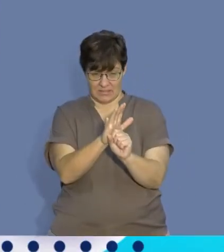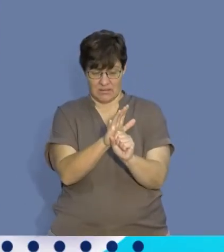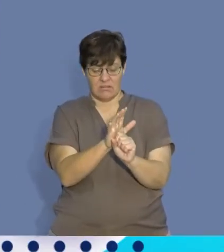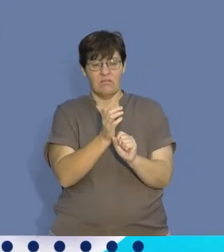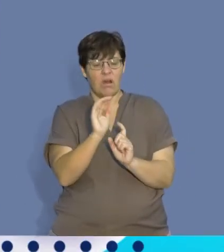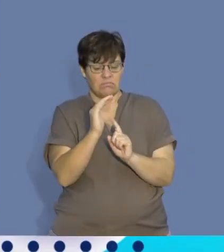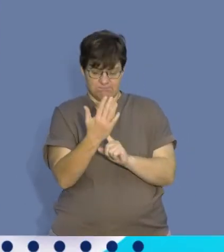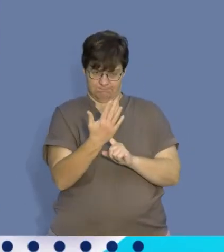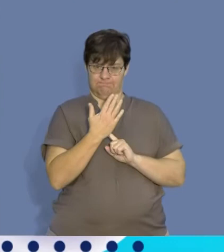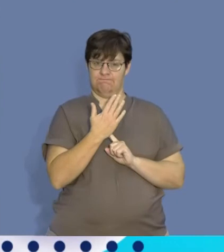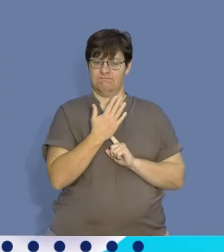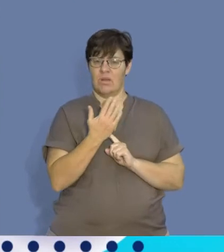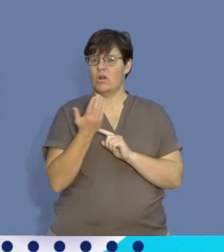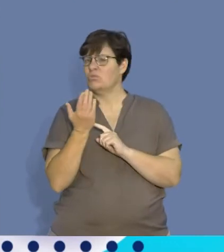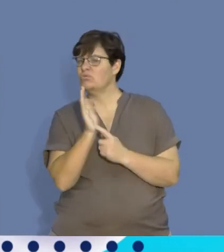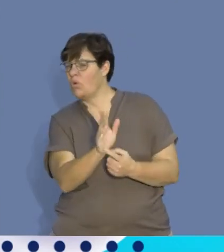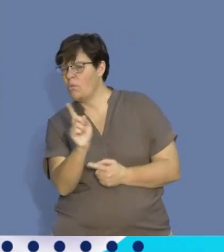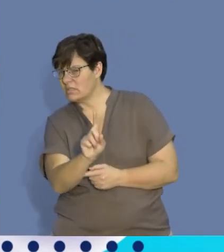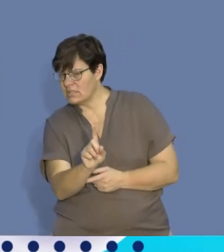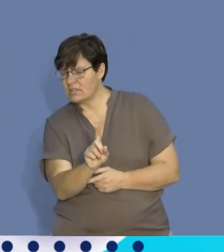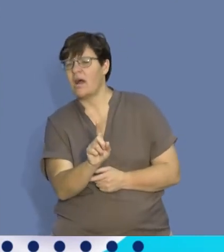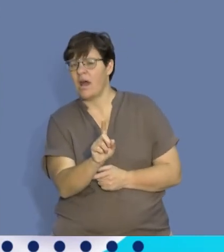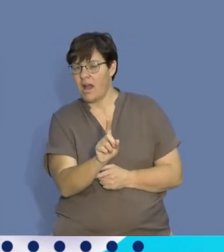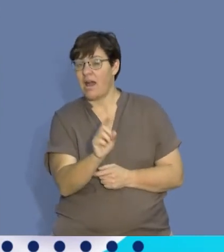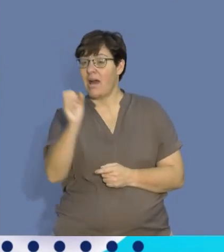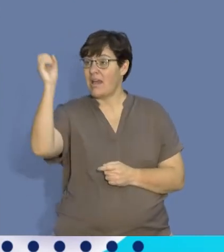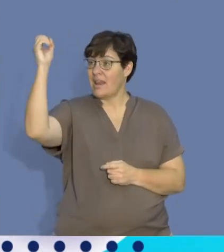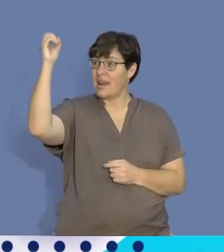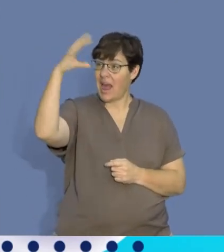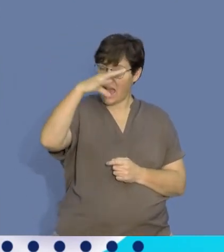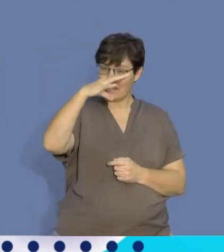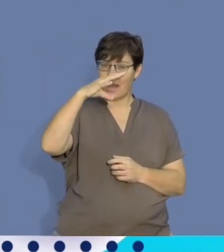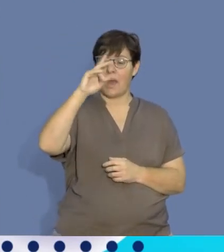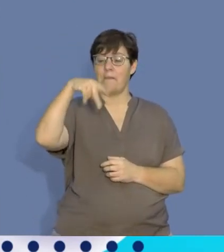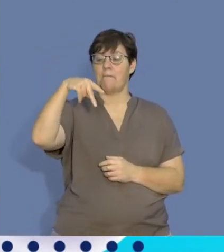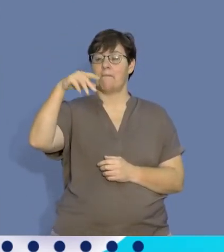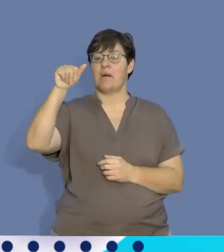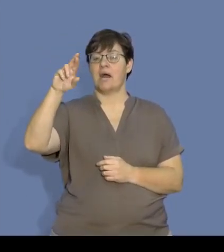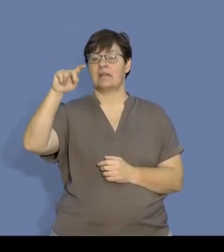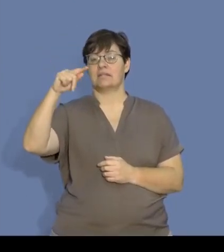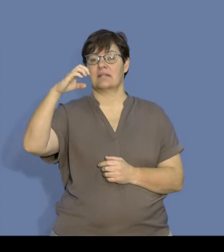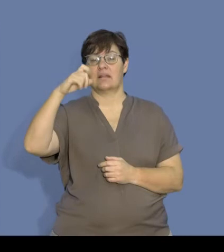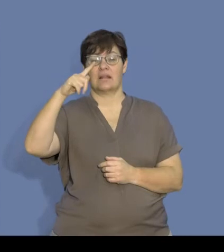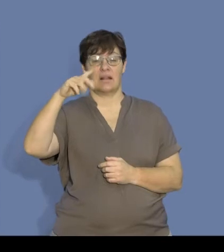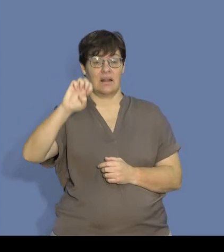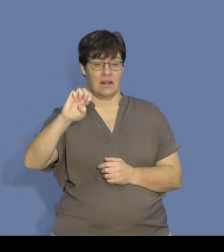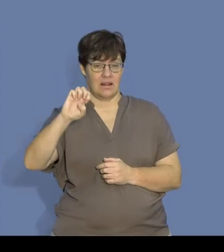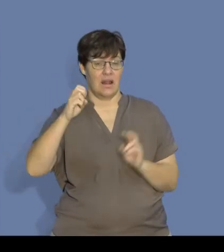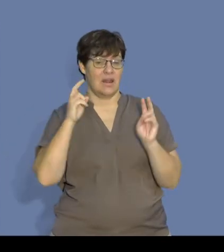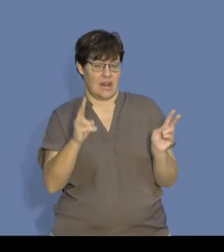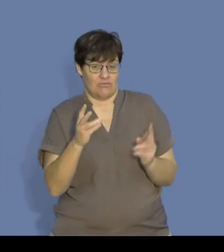shows us that light has a particle nature. Okay, so what does it